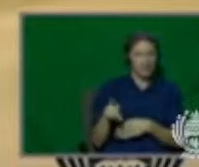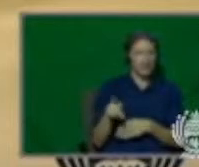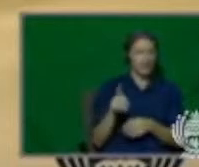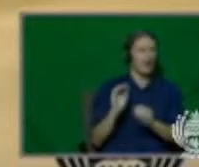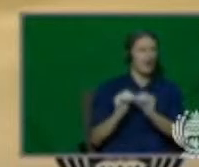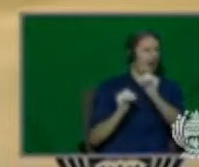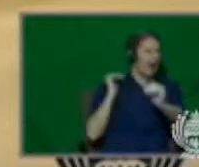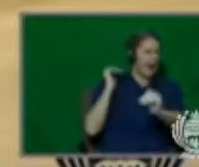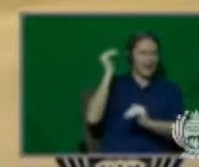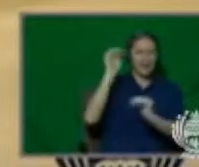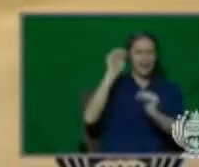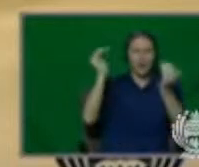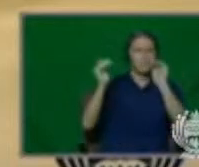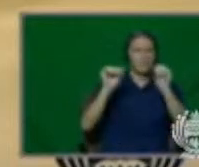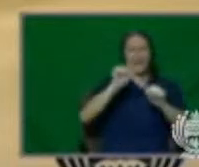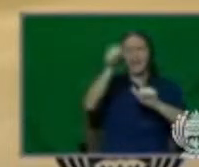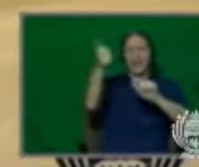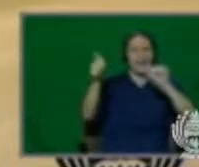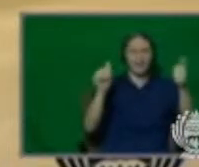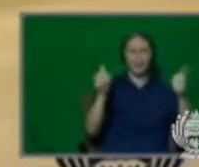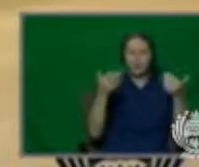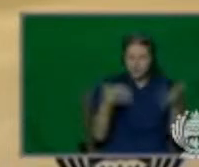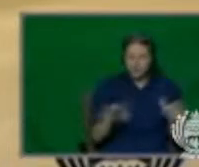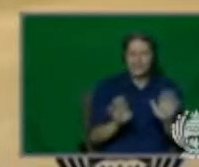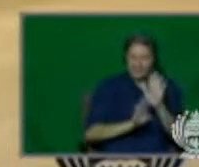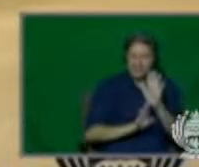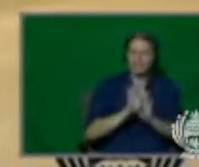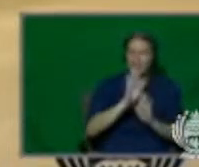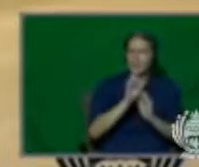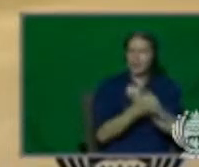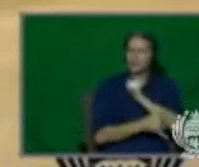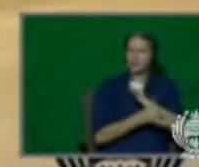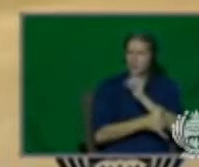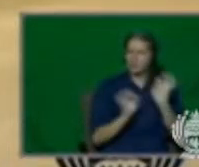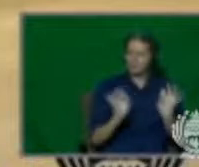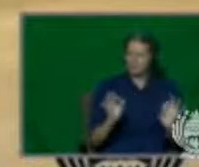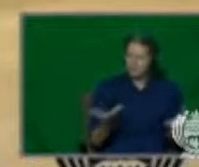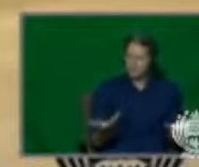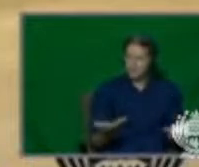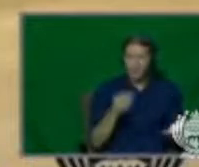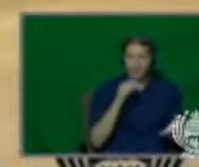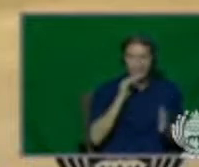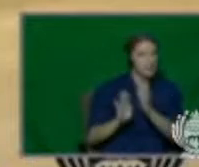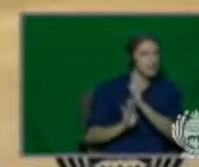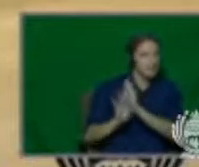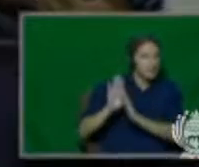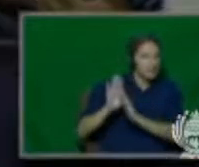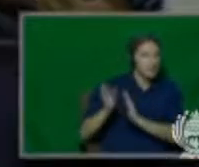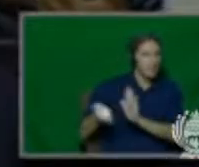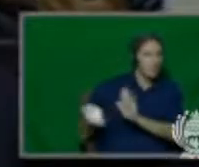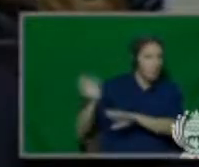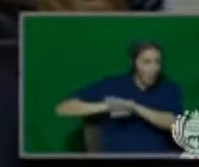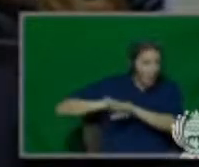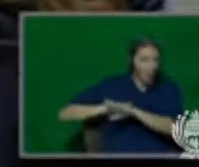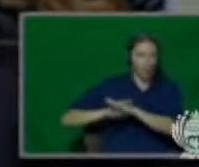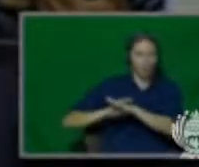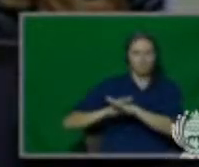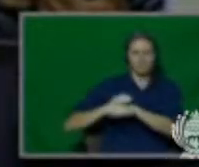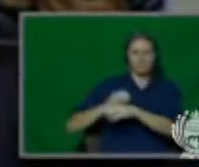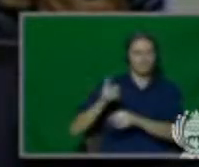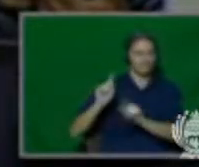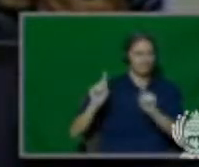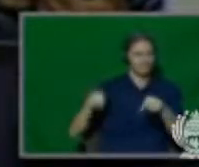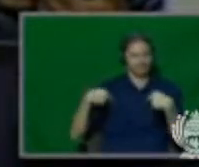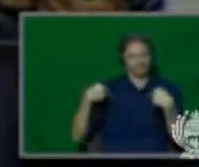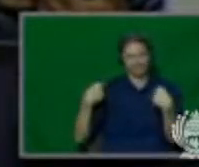developing countries. Increasing it is therefore not feasible. Taking on additional debt to meet